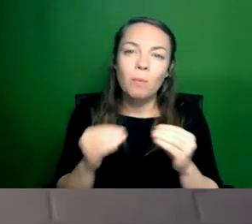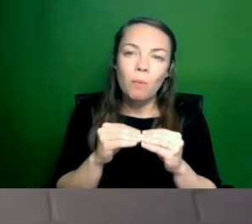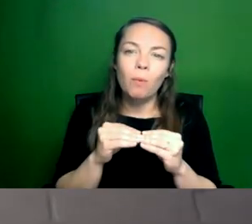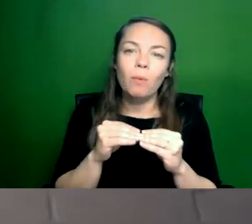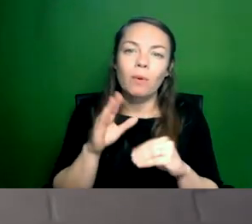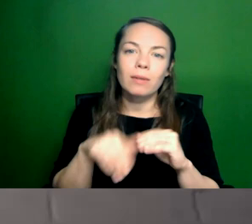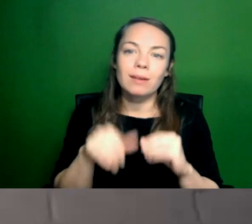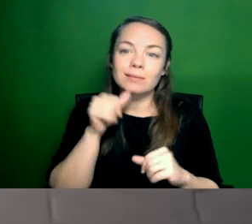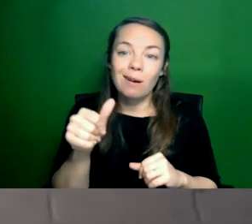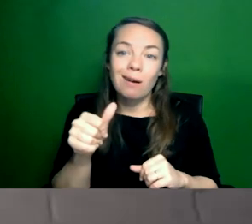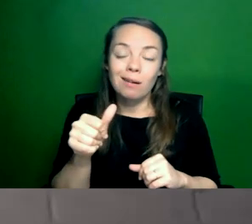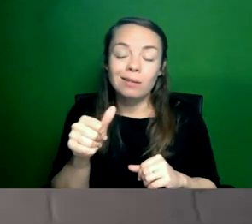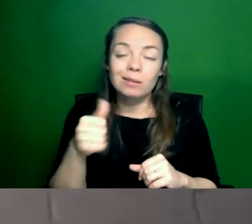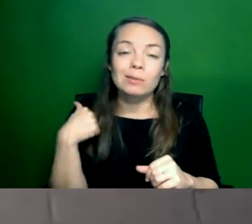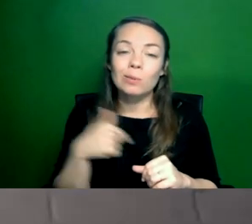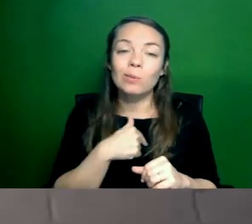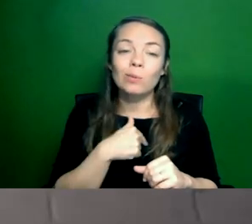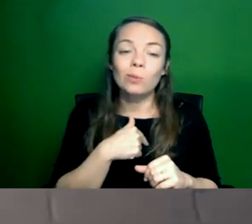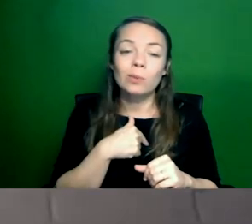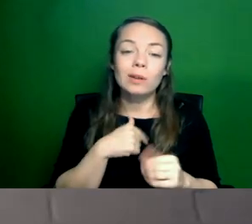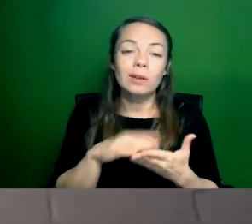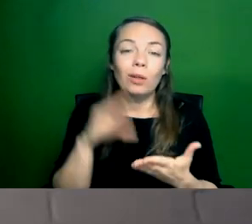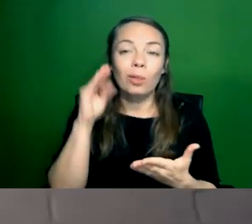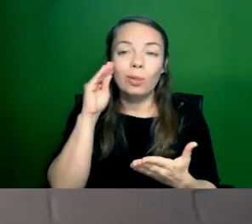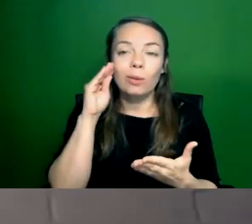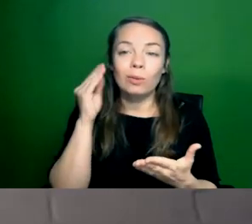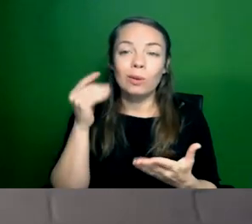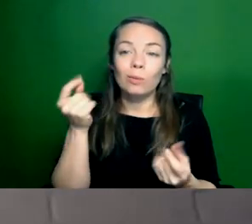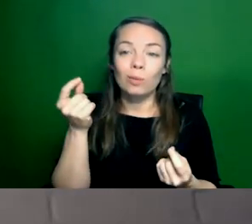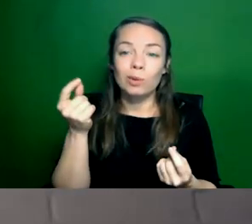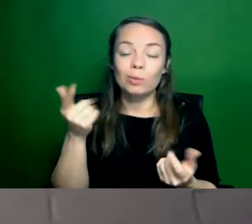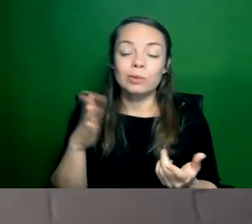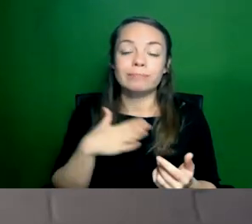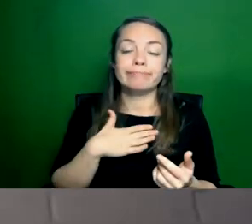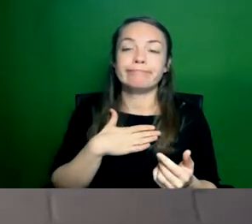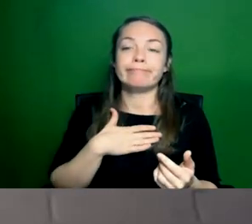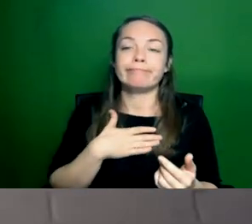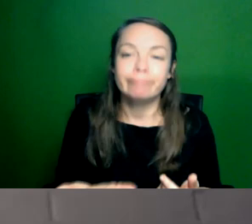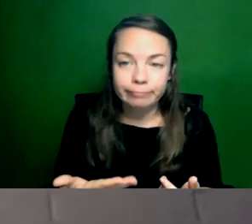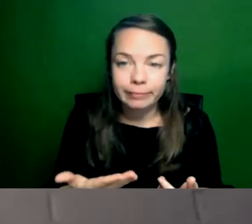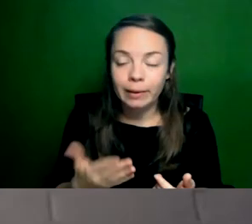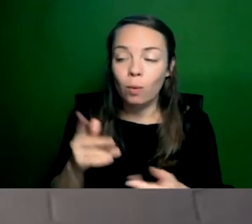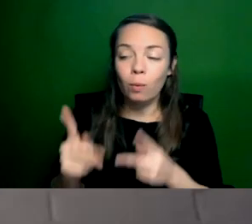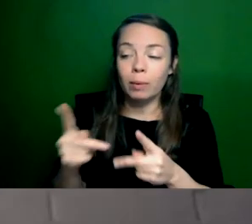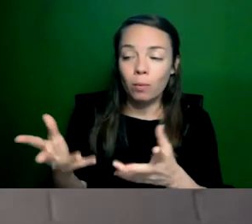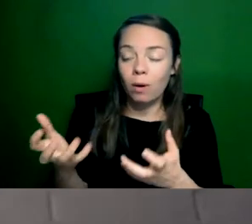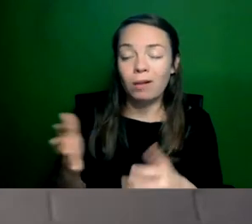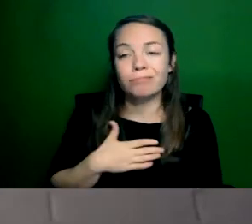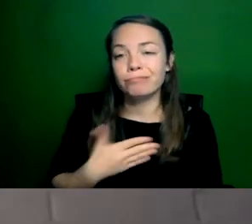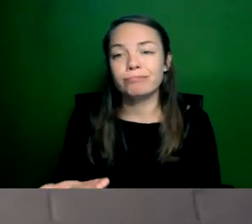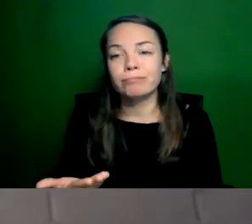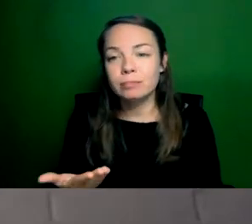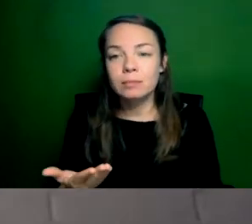not, we find ourselves caving in and being willing to just go with the flow rather than feeling like we have